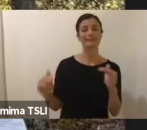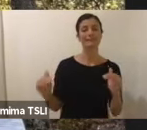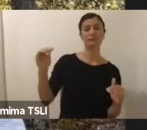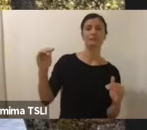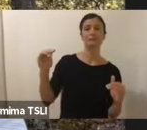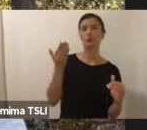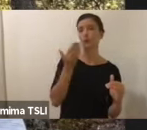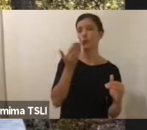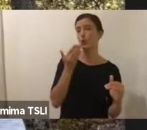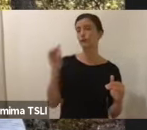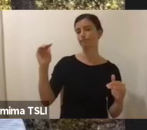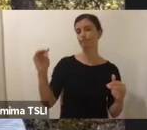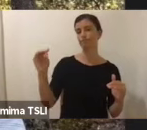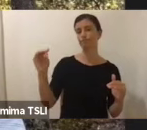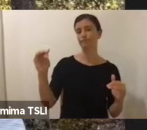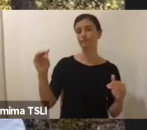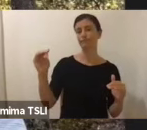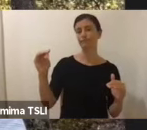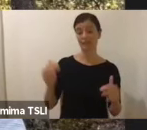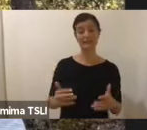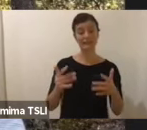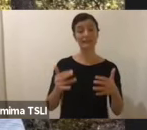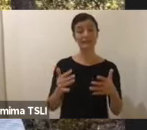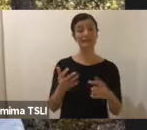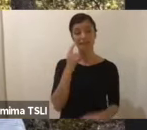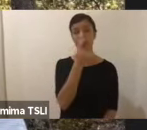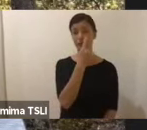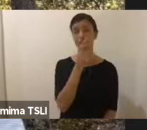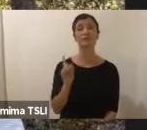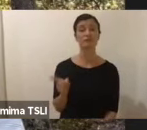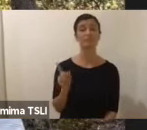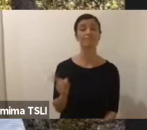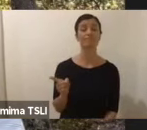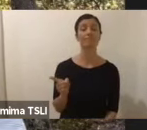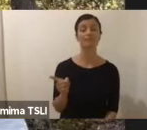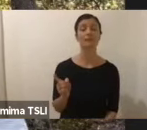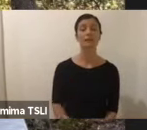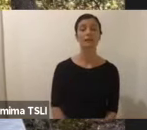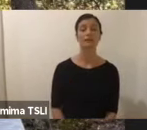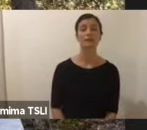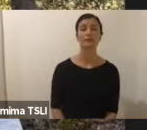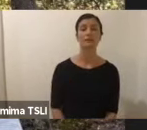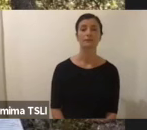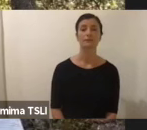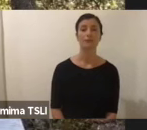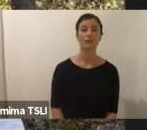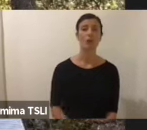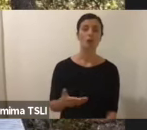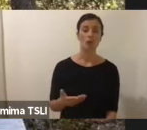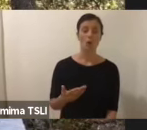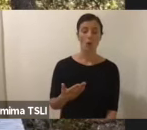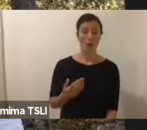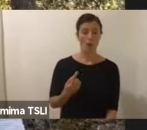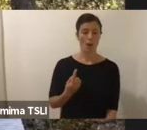statistics if you ask people anyway i ended up at a more a much wider school in los angeles